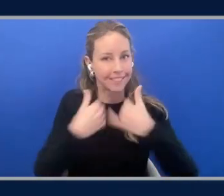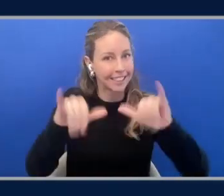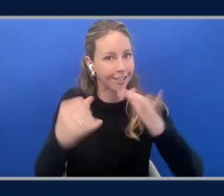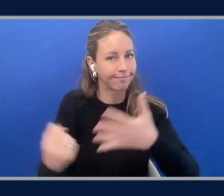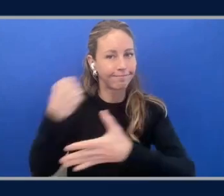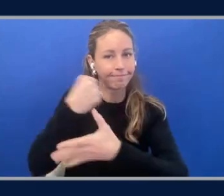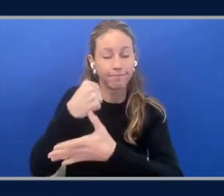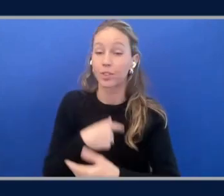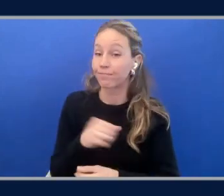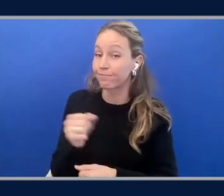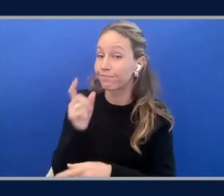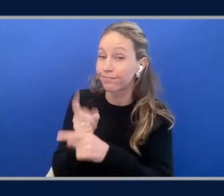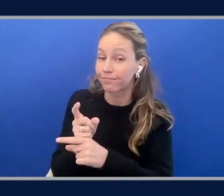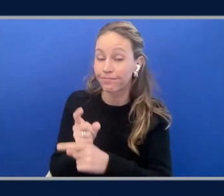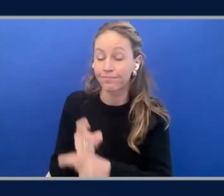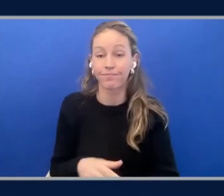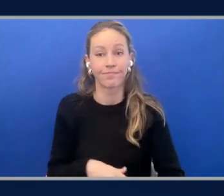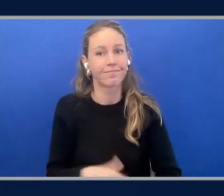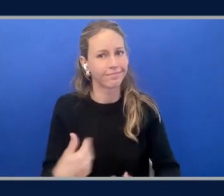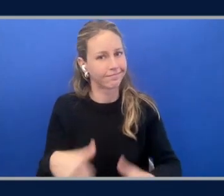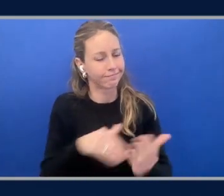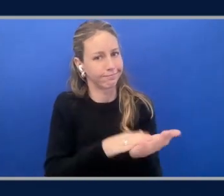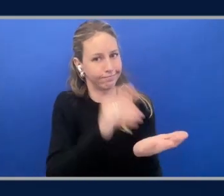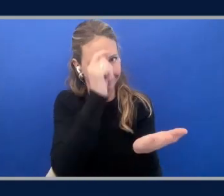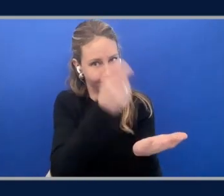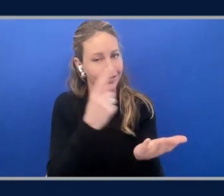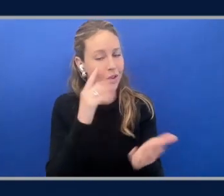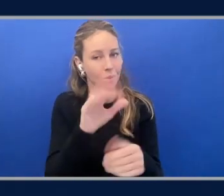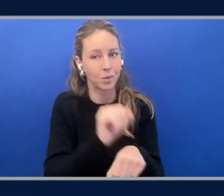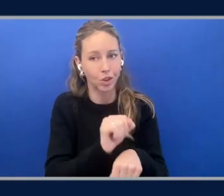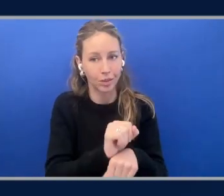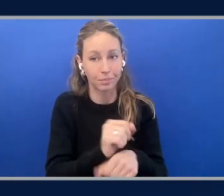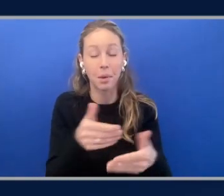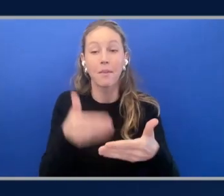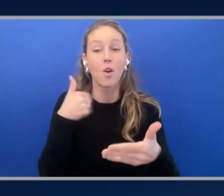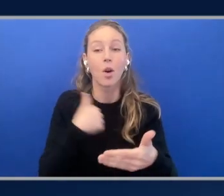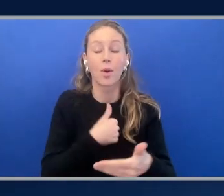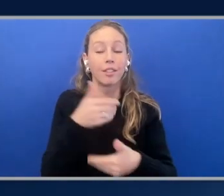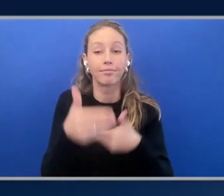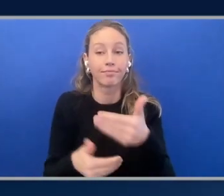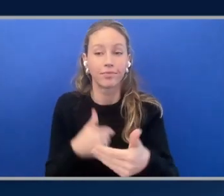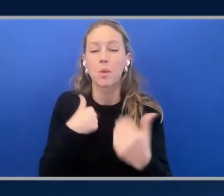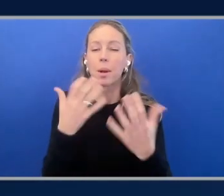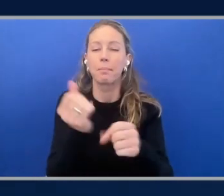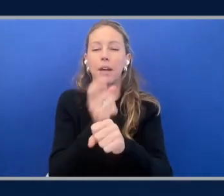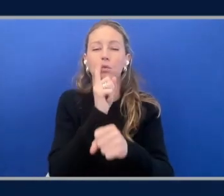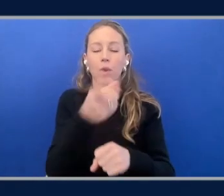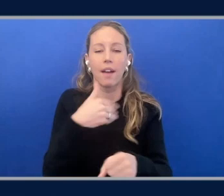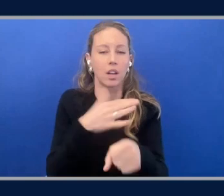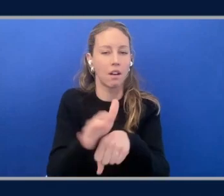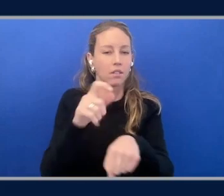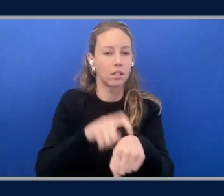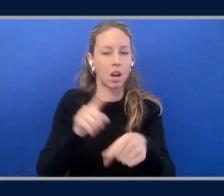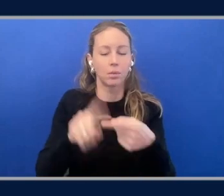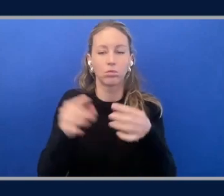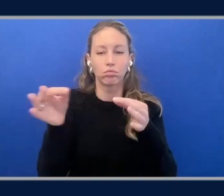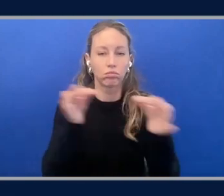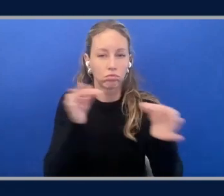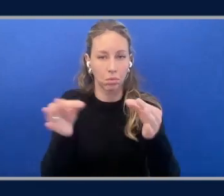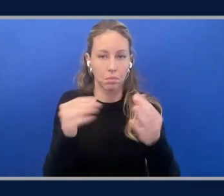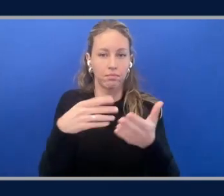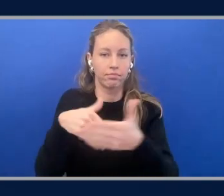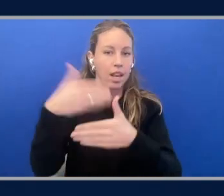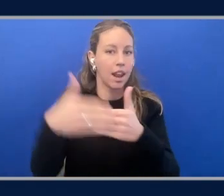That's it's commendable. Before we get to a point where I want to make sure that you have enough time to give some next steps